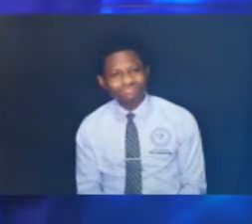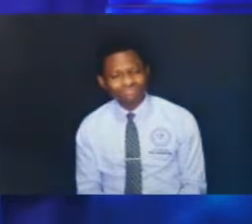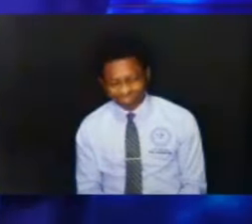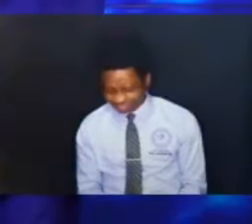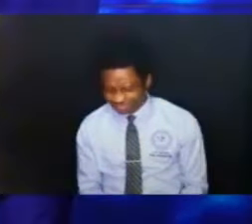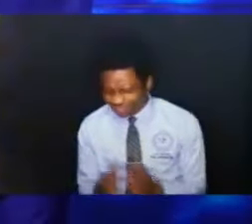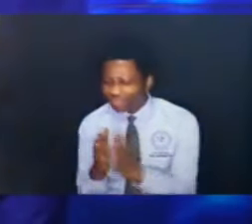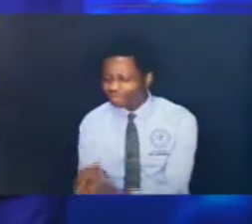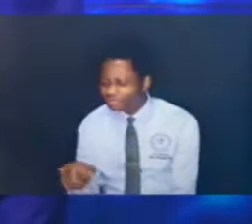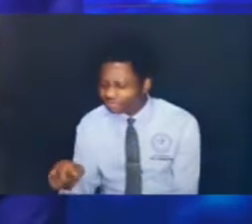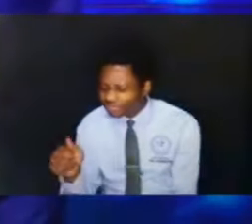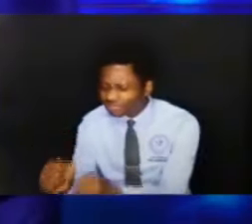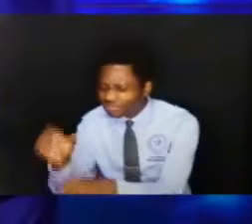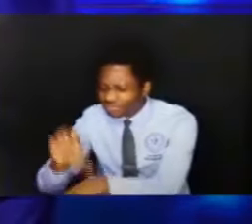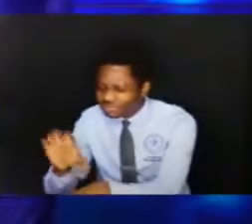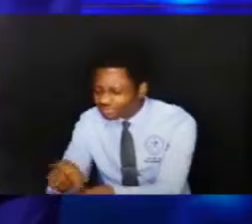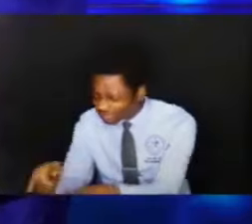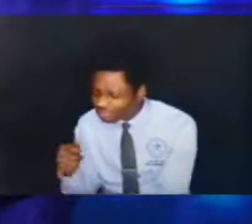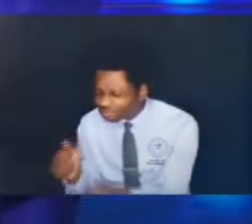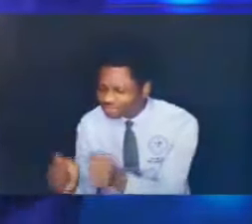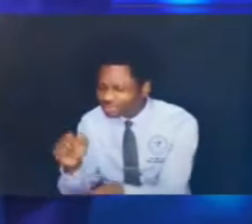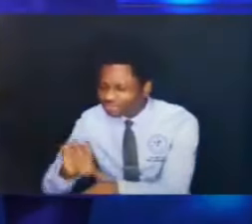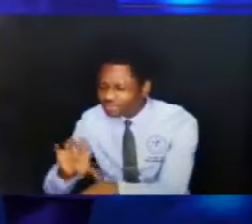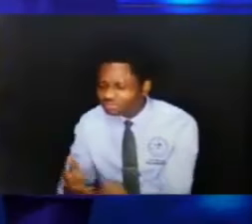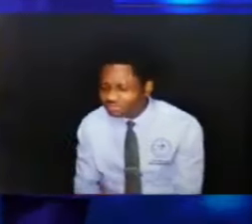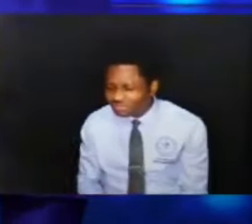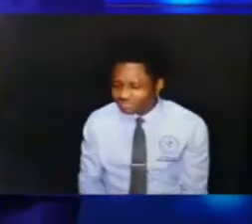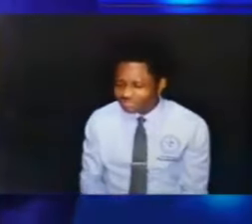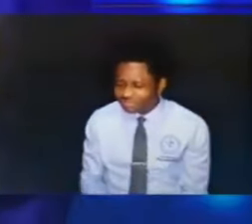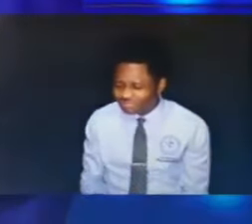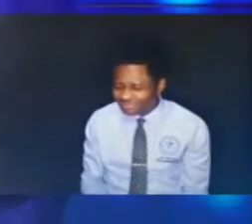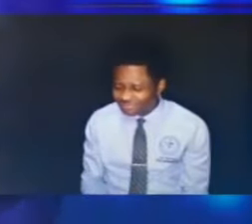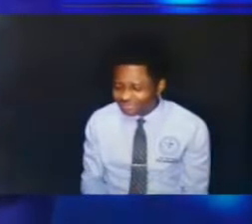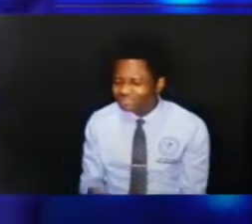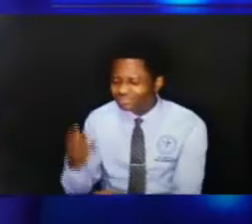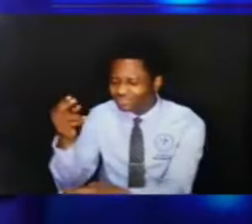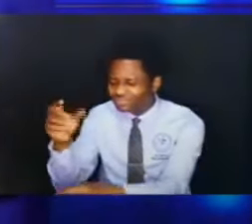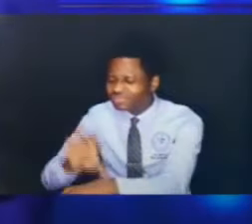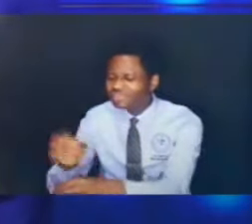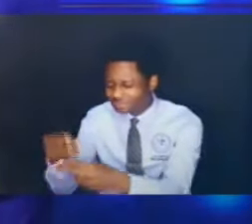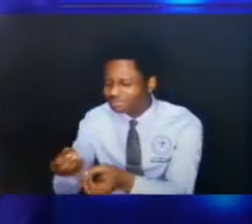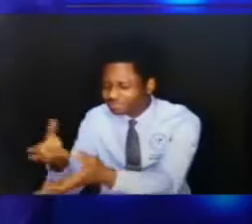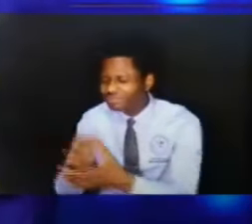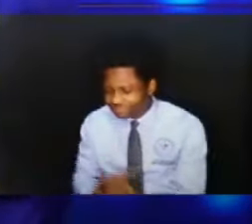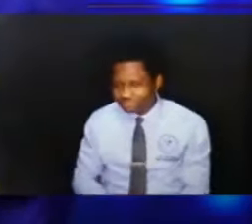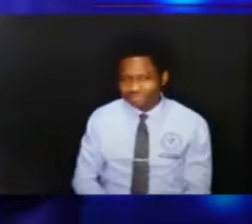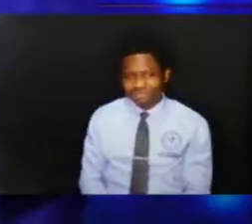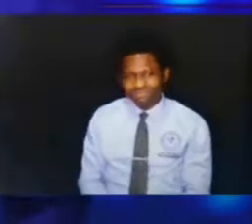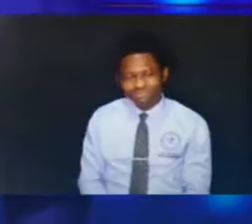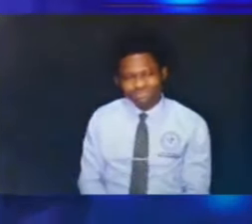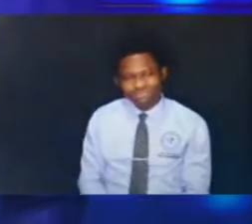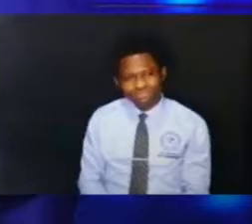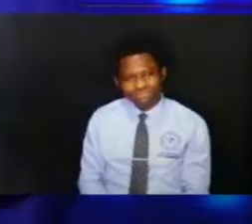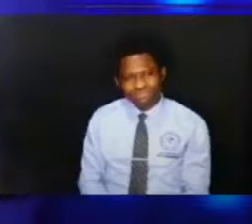church do you attend? No, Bishop said, "I sorry, Ben, and I will call." Then he mentioned the name of his church. And okay, na sorry, a chair no, boni